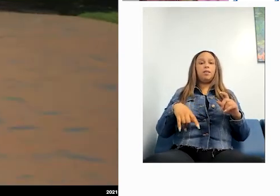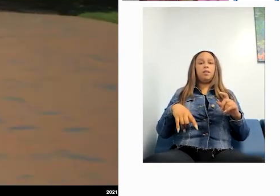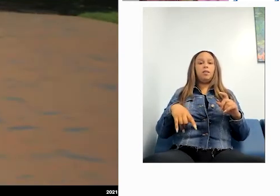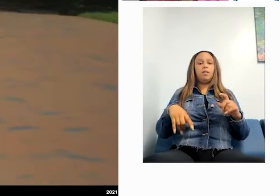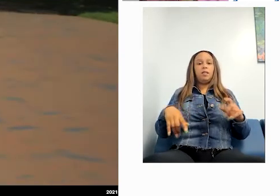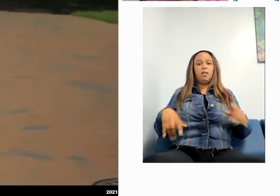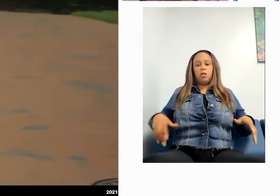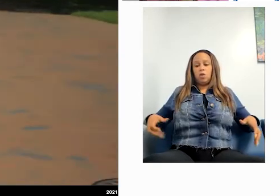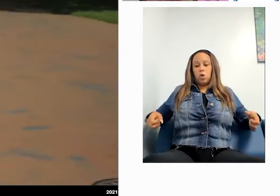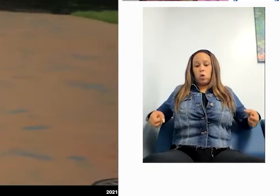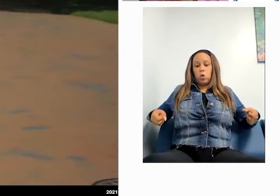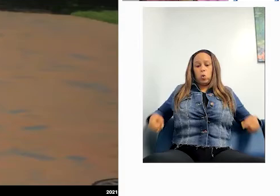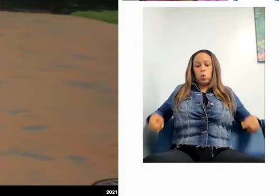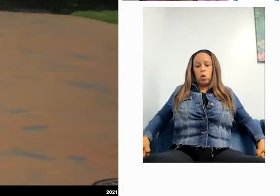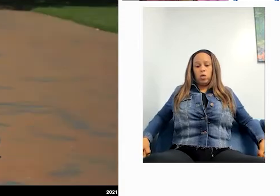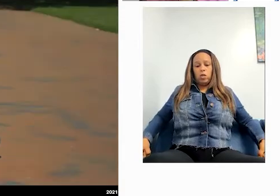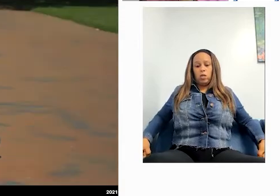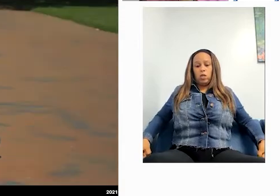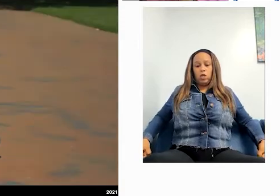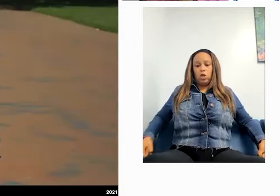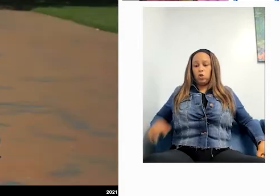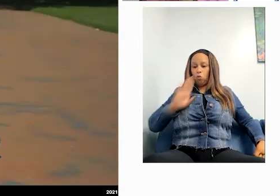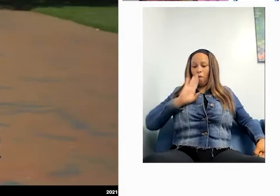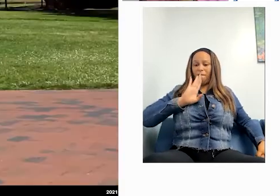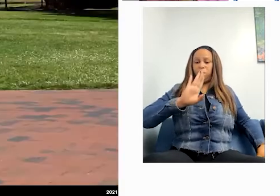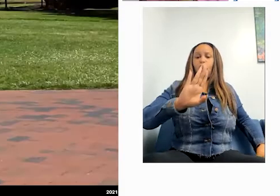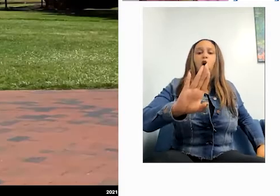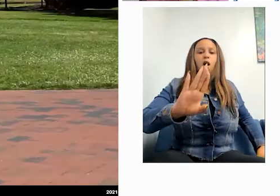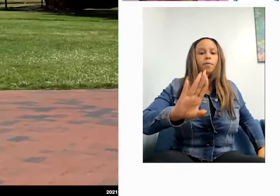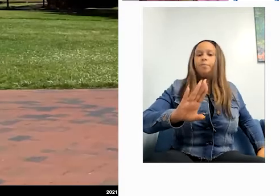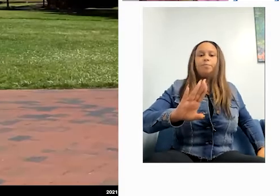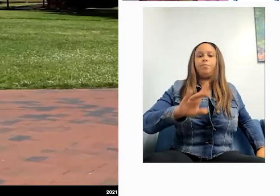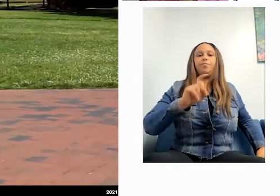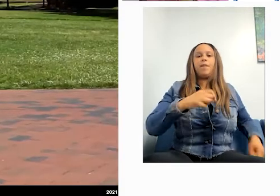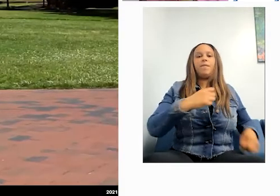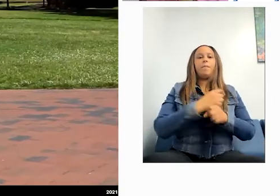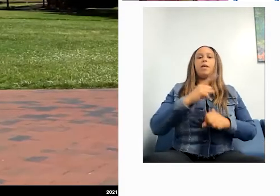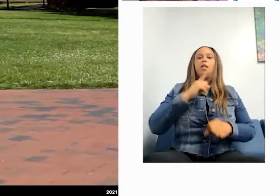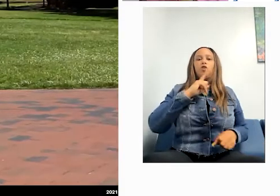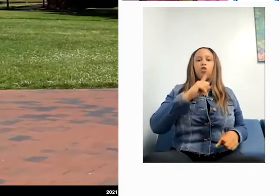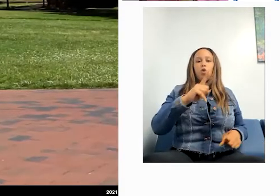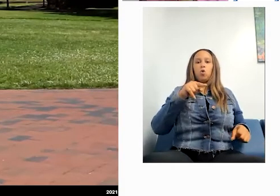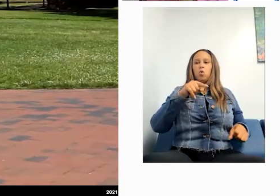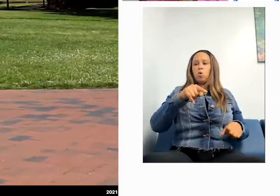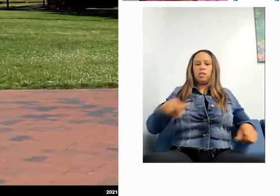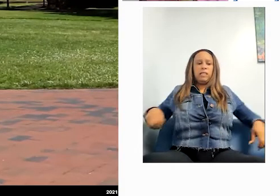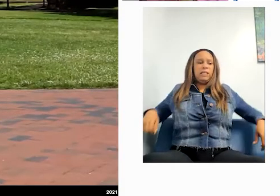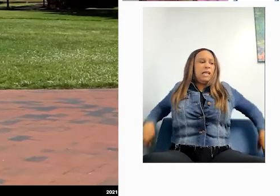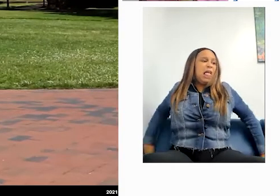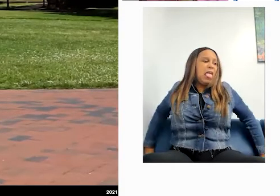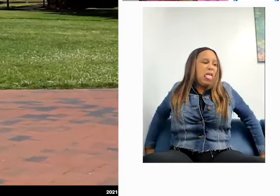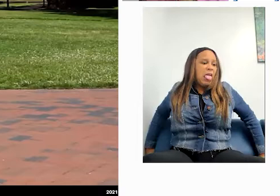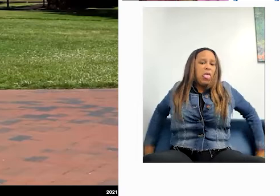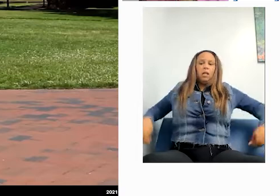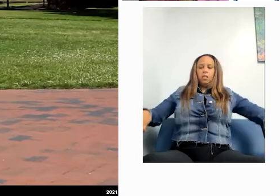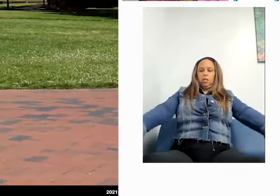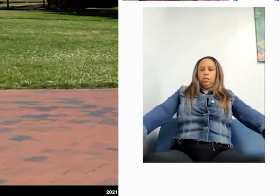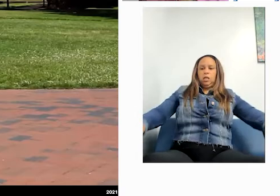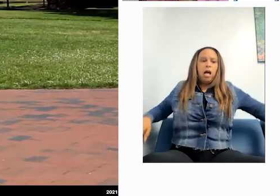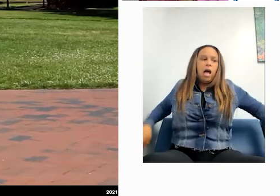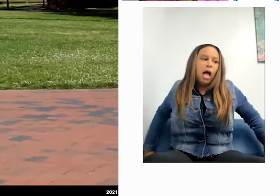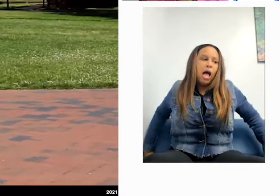sitting too far in front of the wheels. This is because you will have to extend your arms too far back to reach your wheels, which will strain your